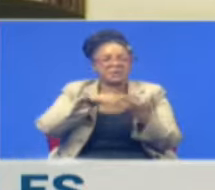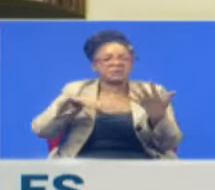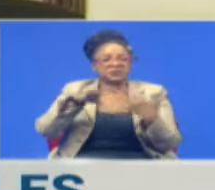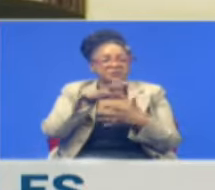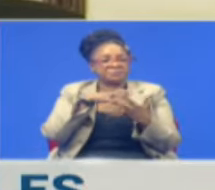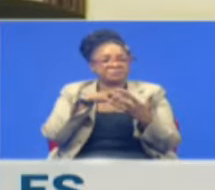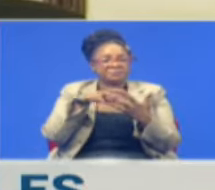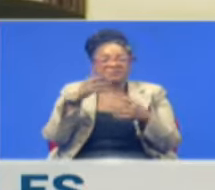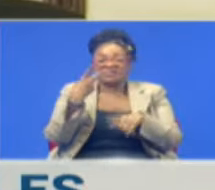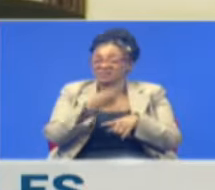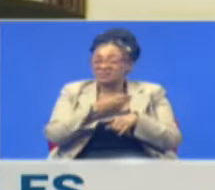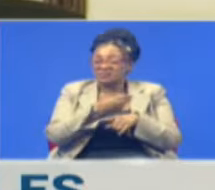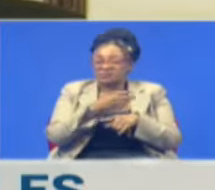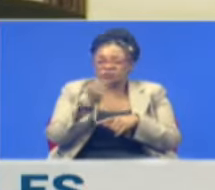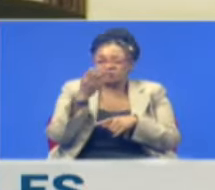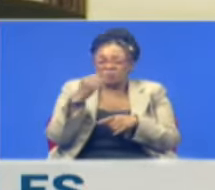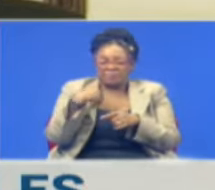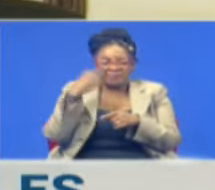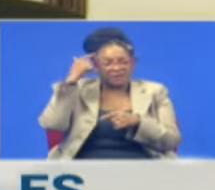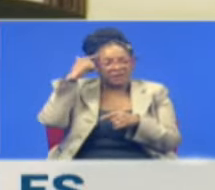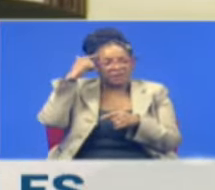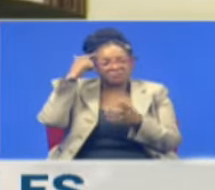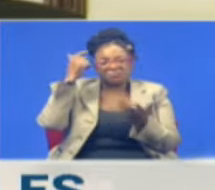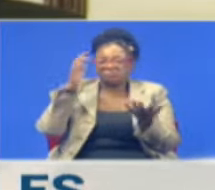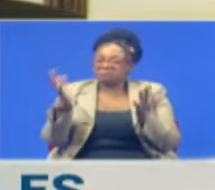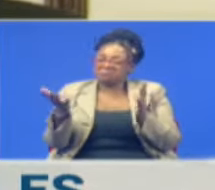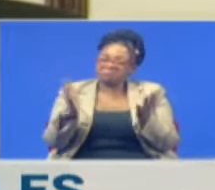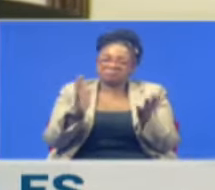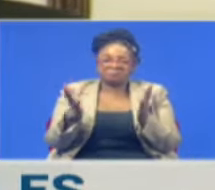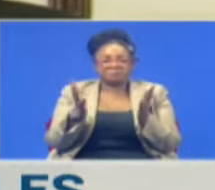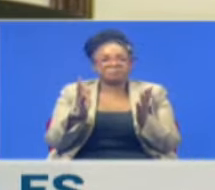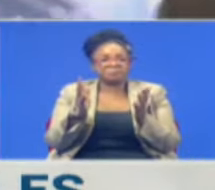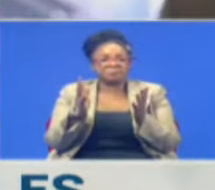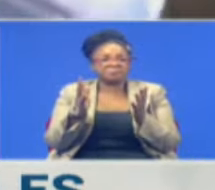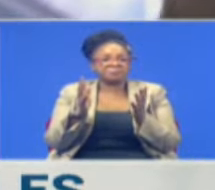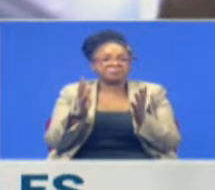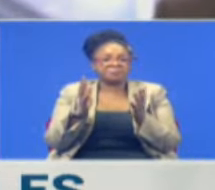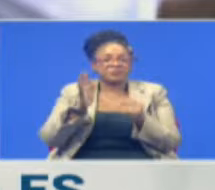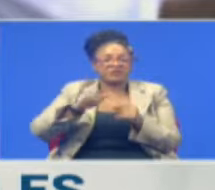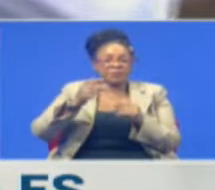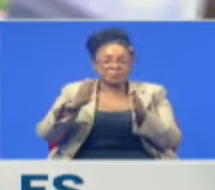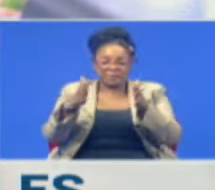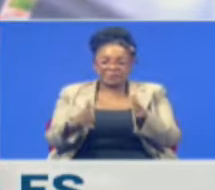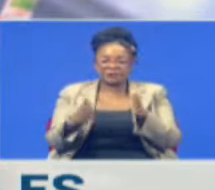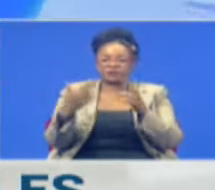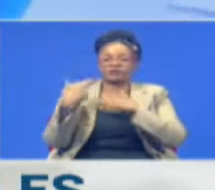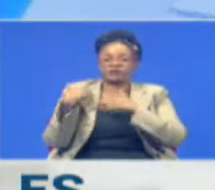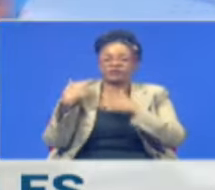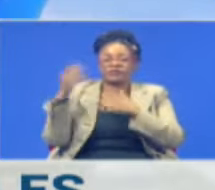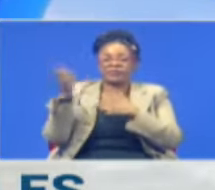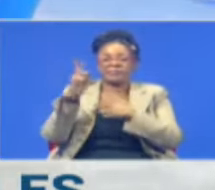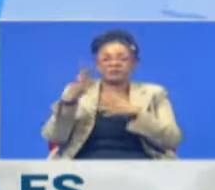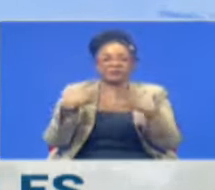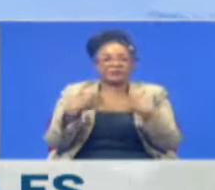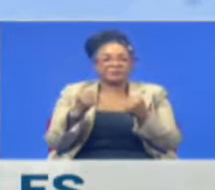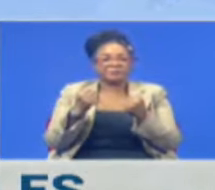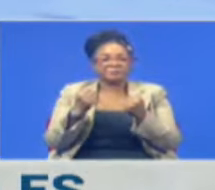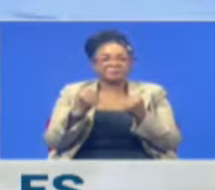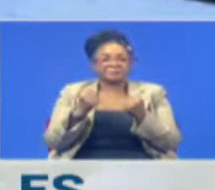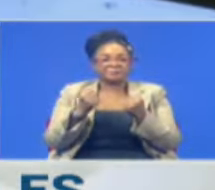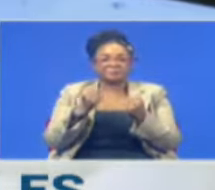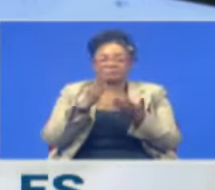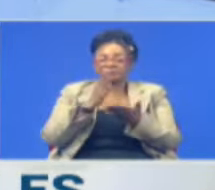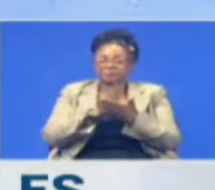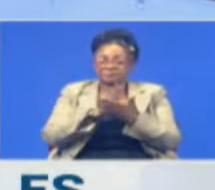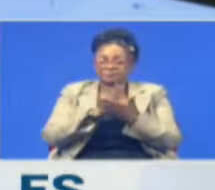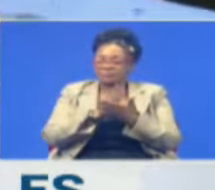the vaccines. So I think the jury is still out on this one. Coming from the man in charge of the Ministry of Health, this is definitely not